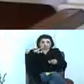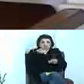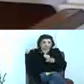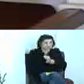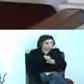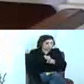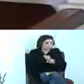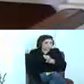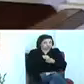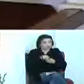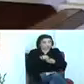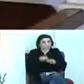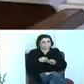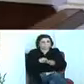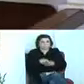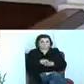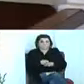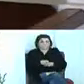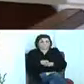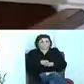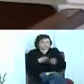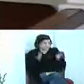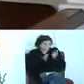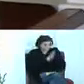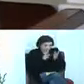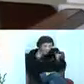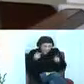say? Have we?